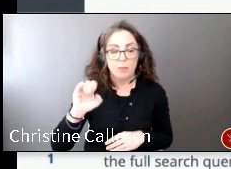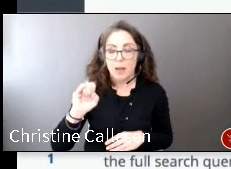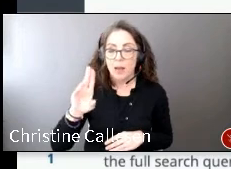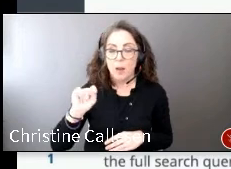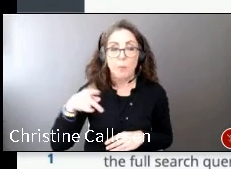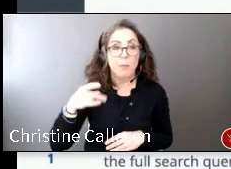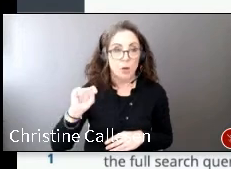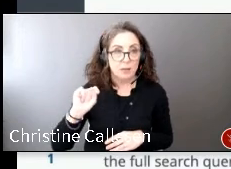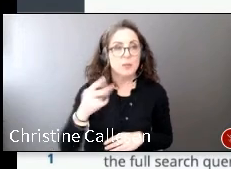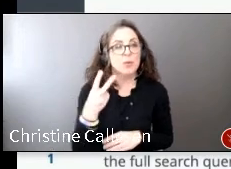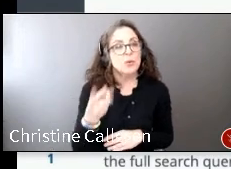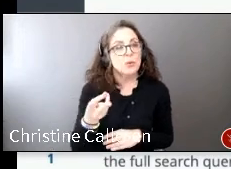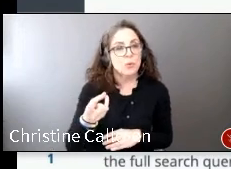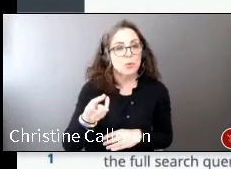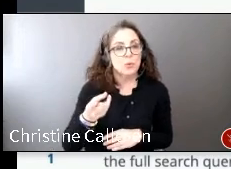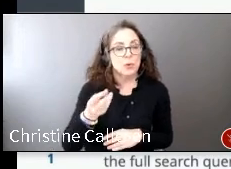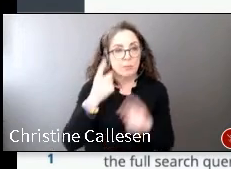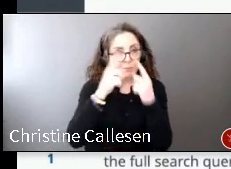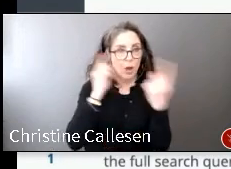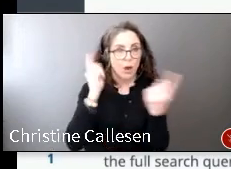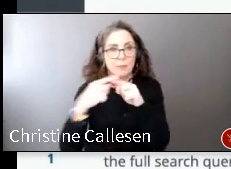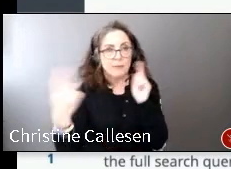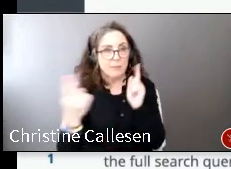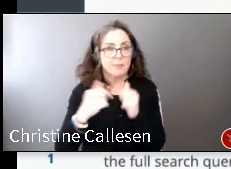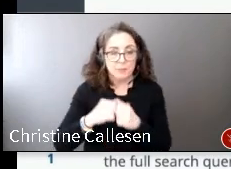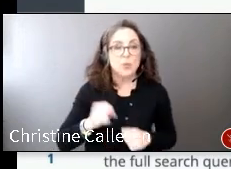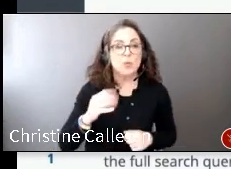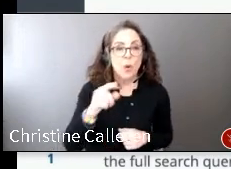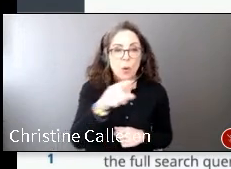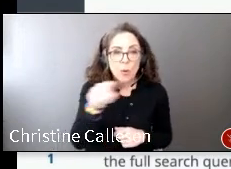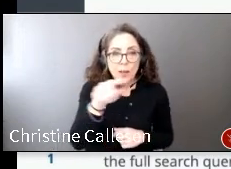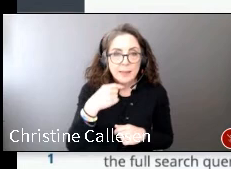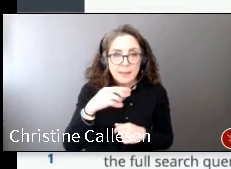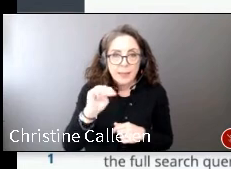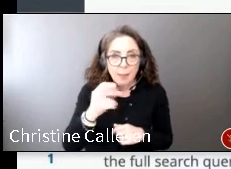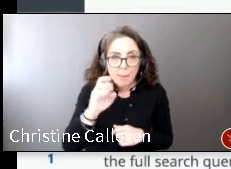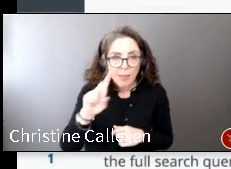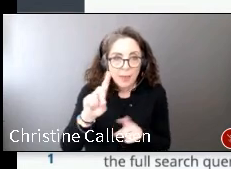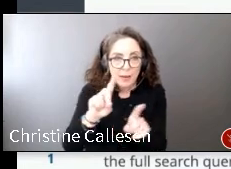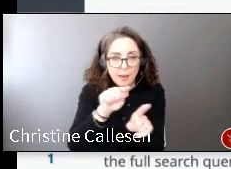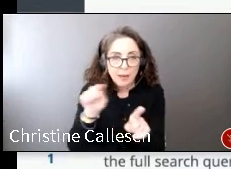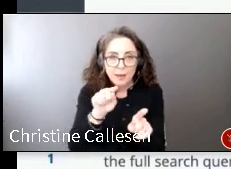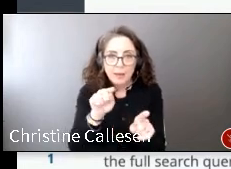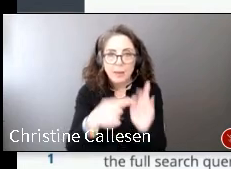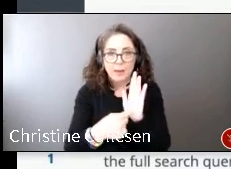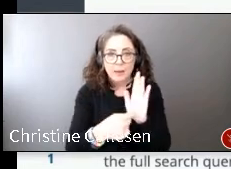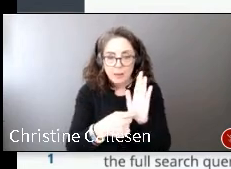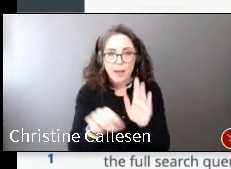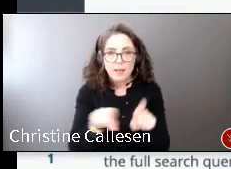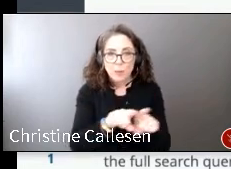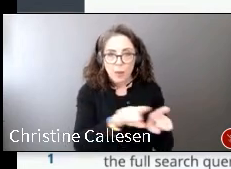2 arguments. You can see it in the method signature here as